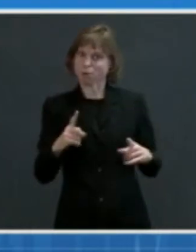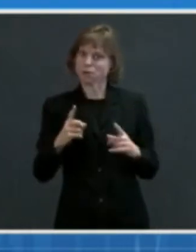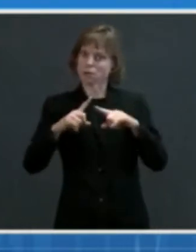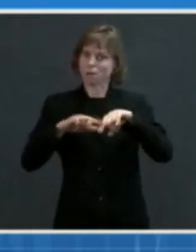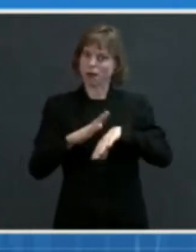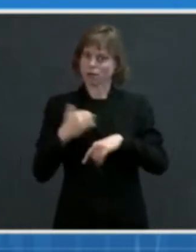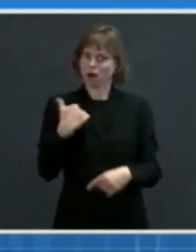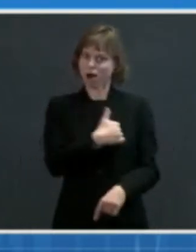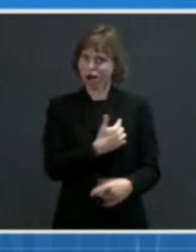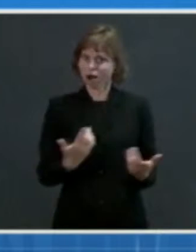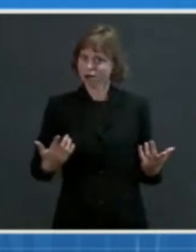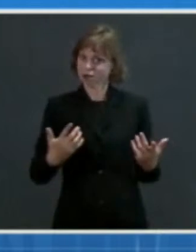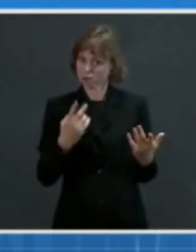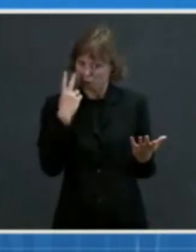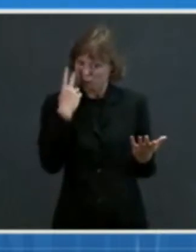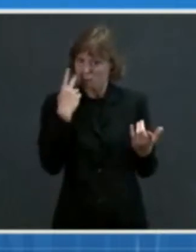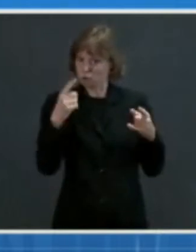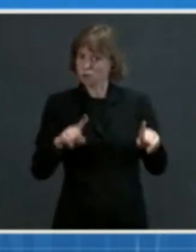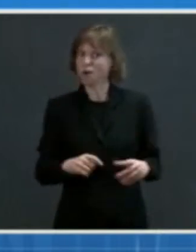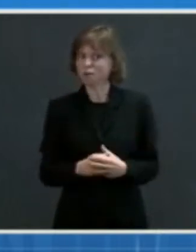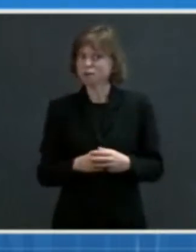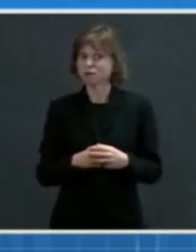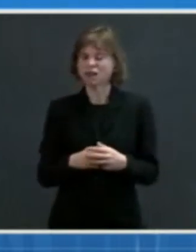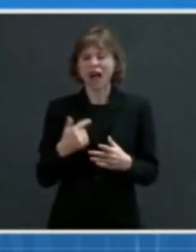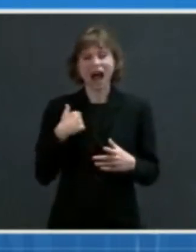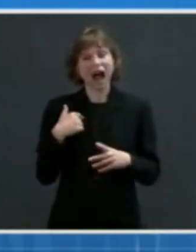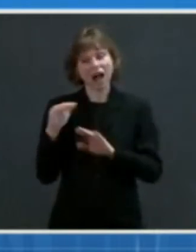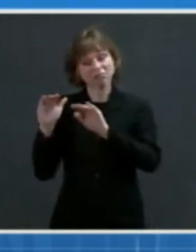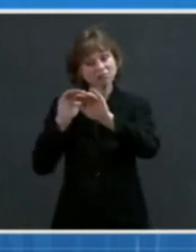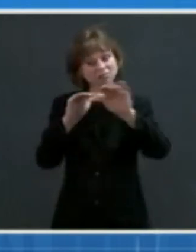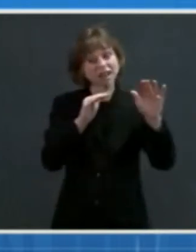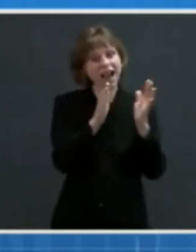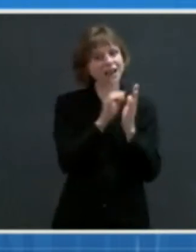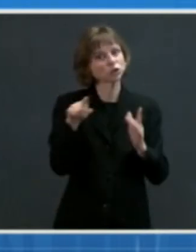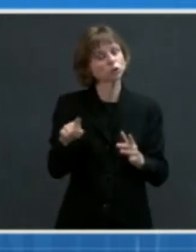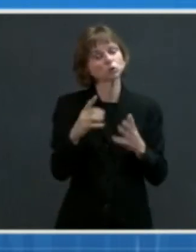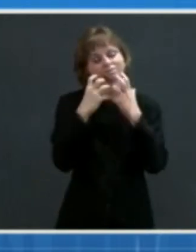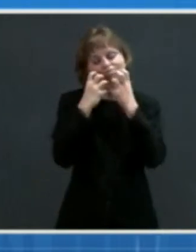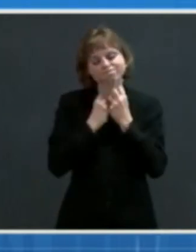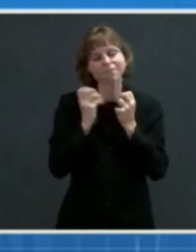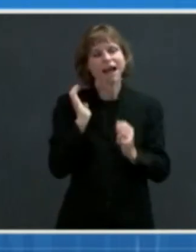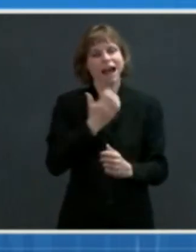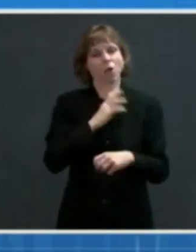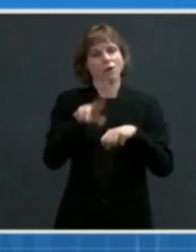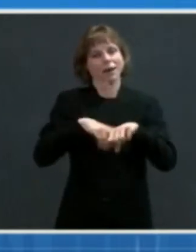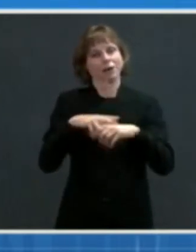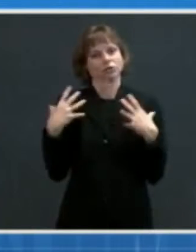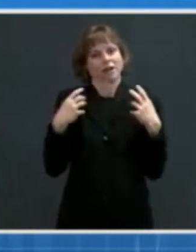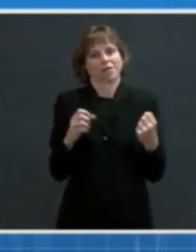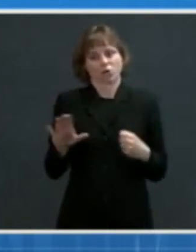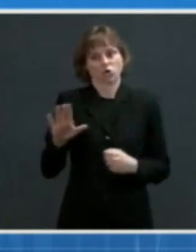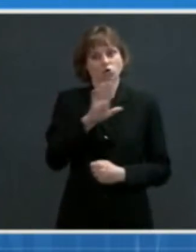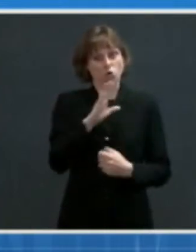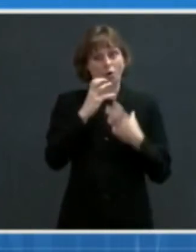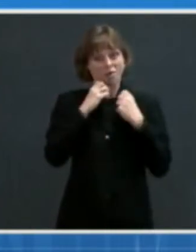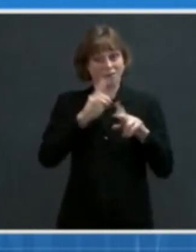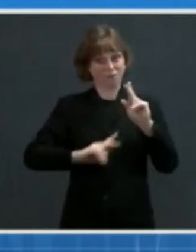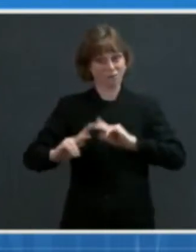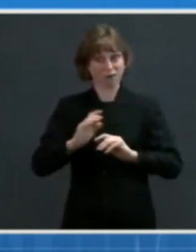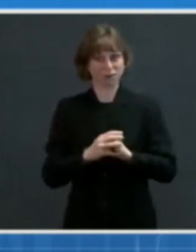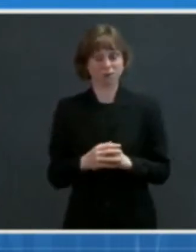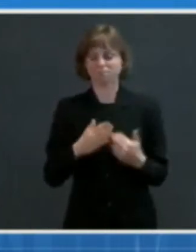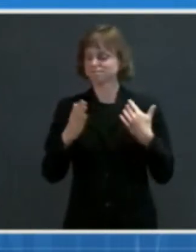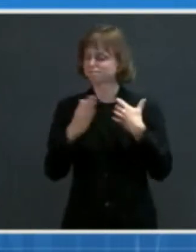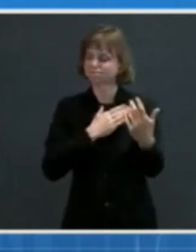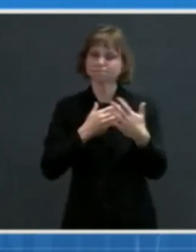pivotal. I'm asking you to reach deeply to protect our nation's health and to protect your loved ones. Whether mandated or